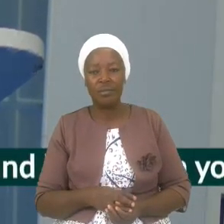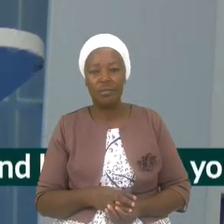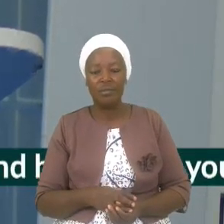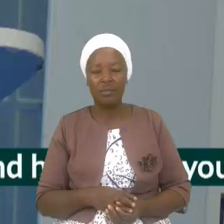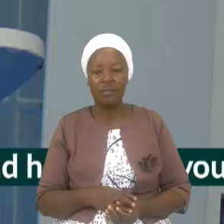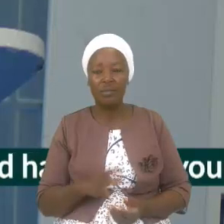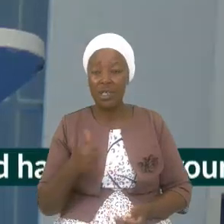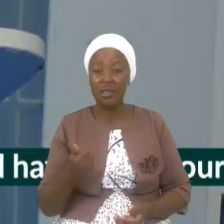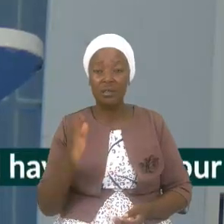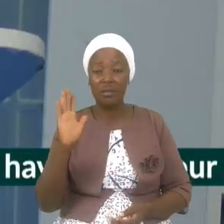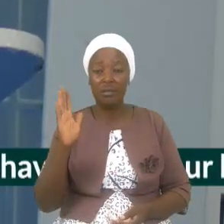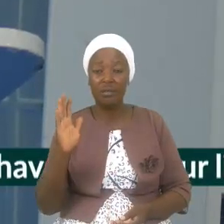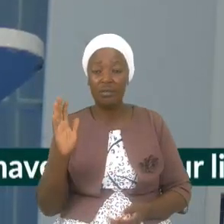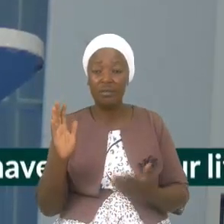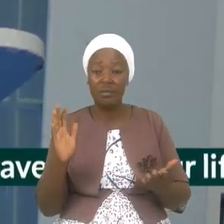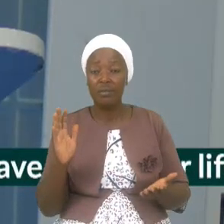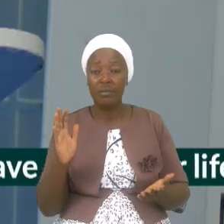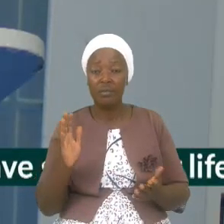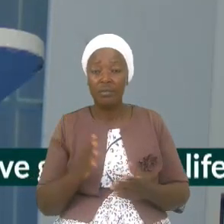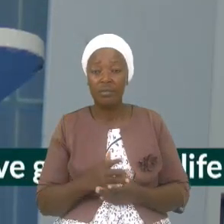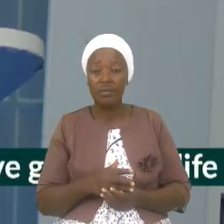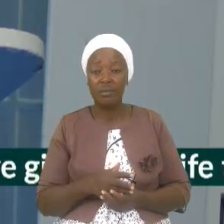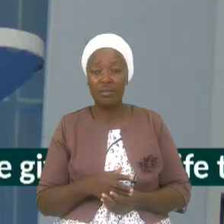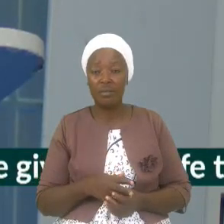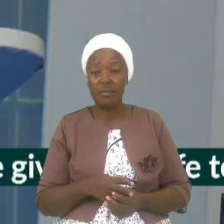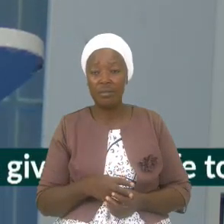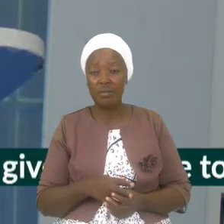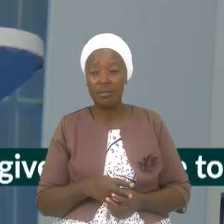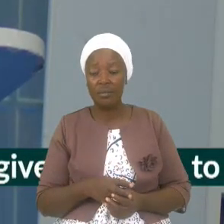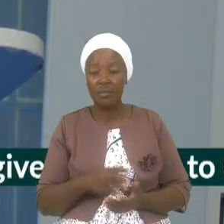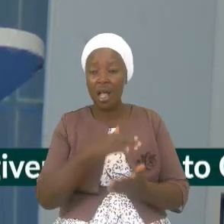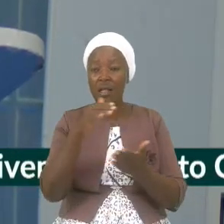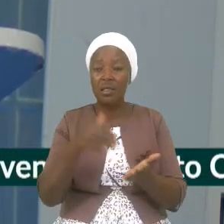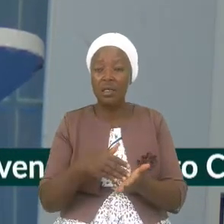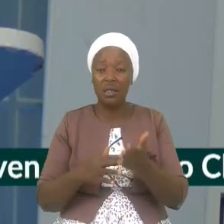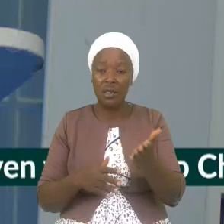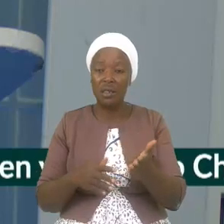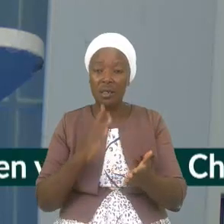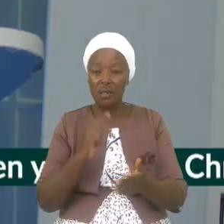At the center here, if you are true, can we see the flag from the supervisors?